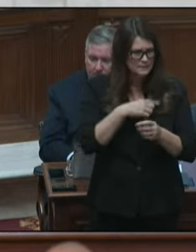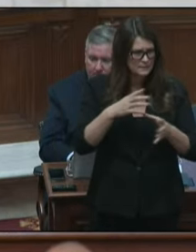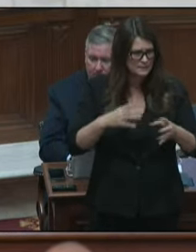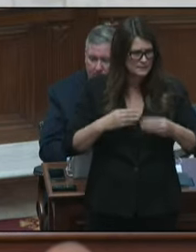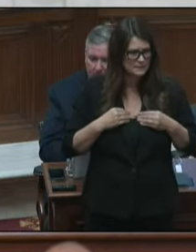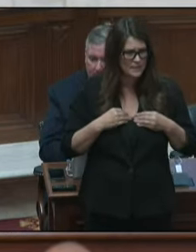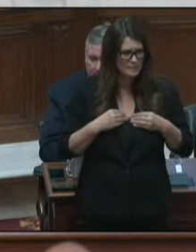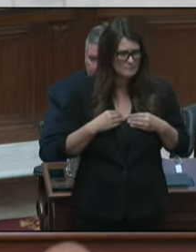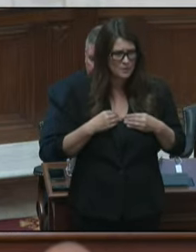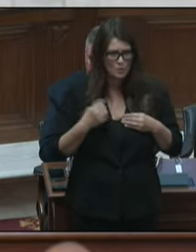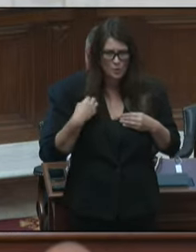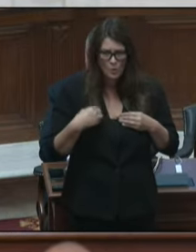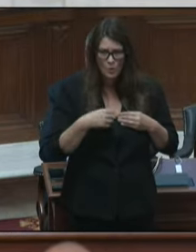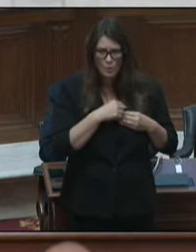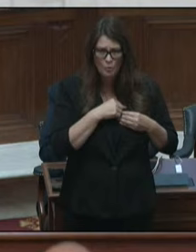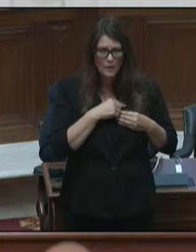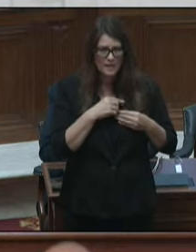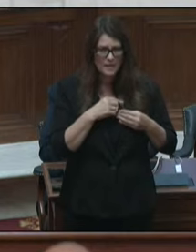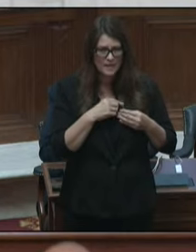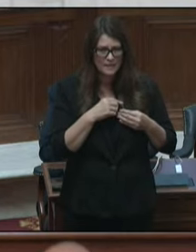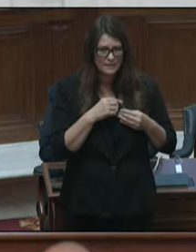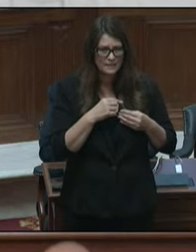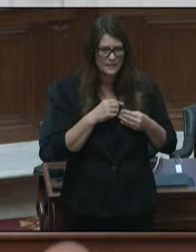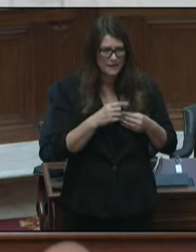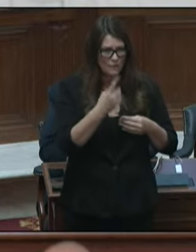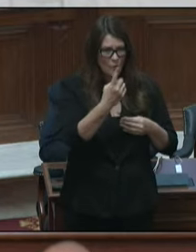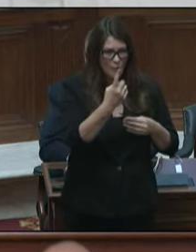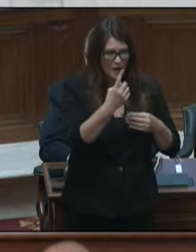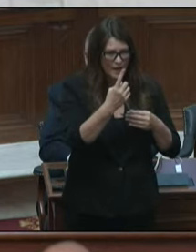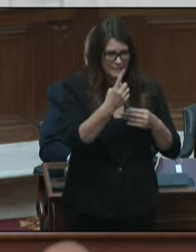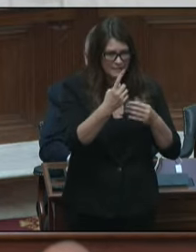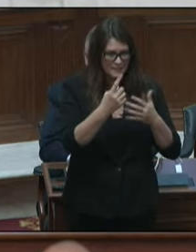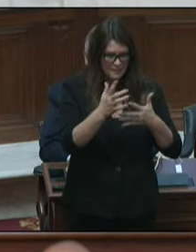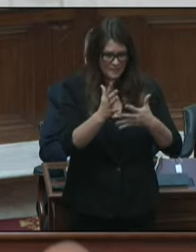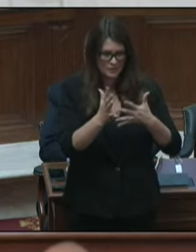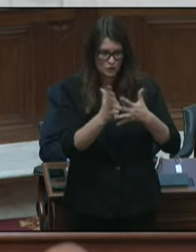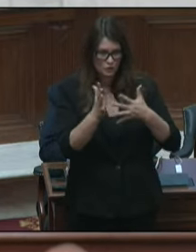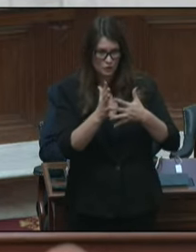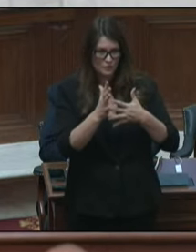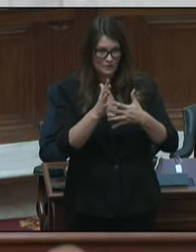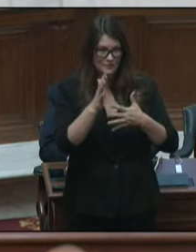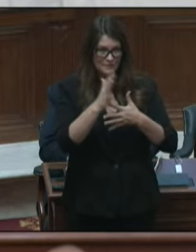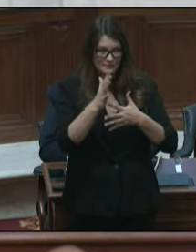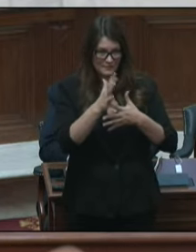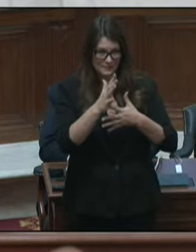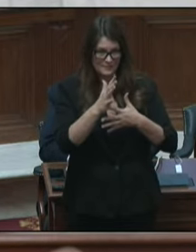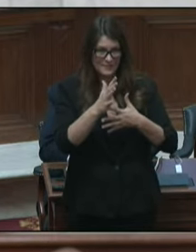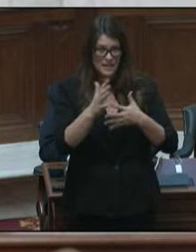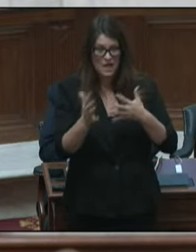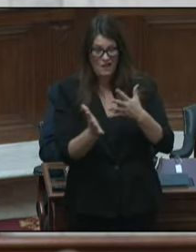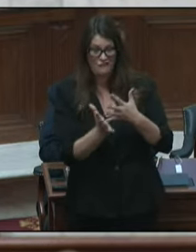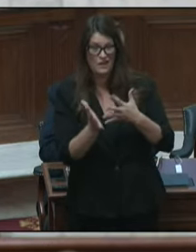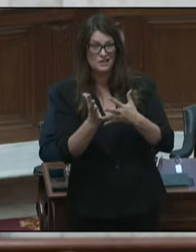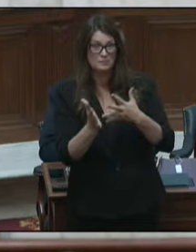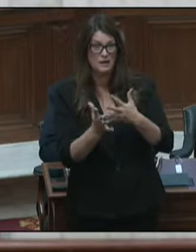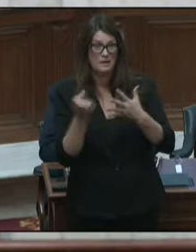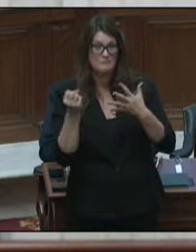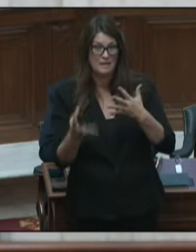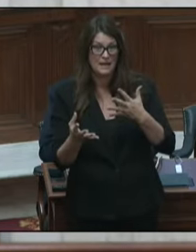part, when we're on the floor, we have one junior, a whole bunch of sophomores, and a whole bunch of freshmen, and that's what we